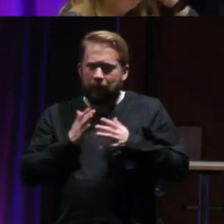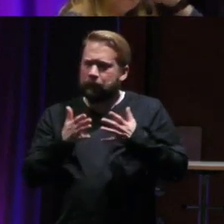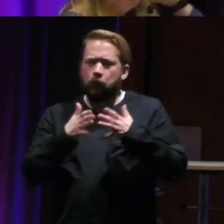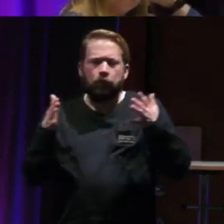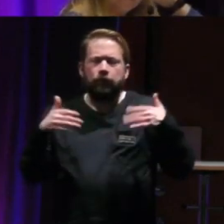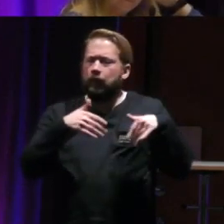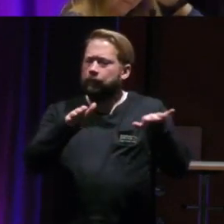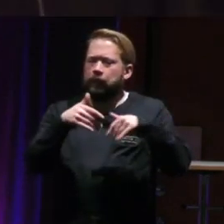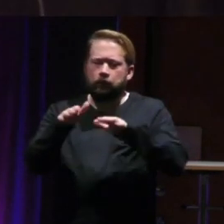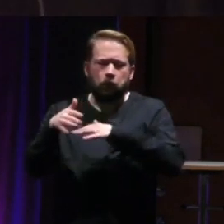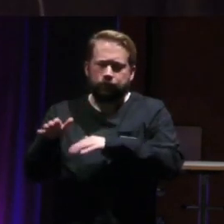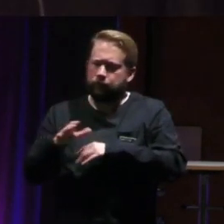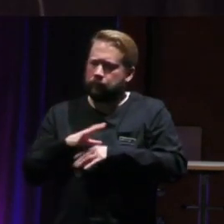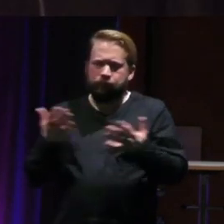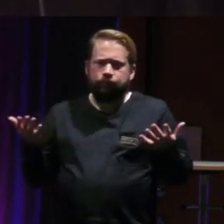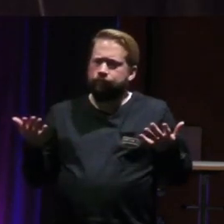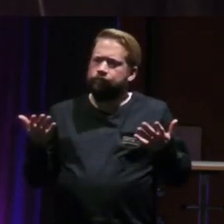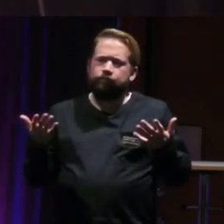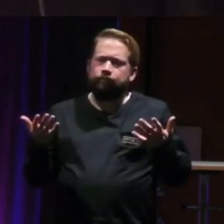for sure. And